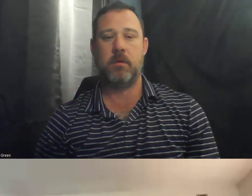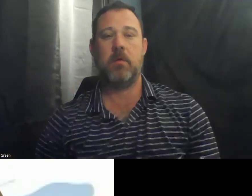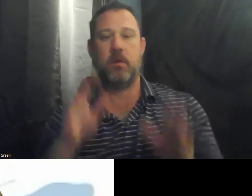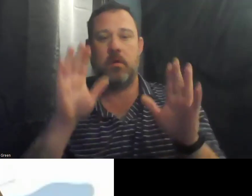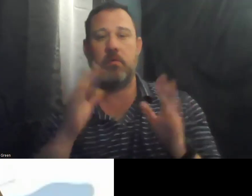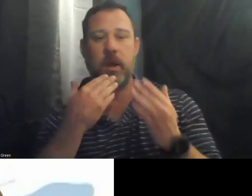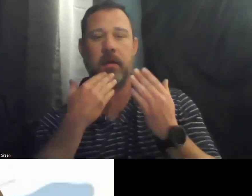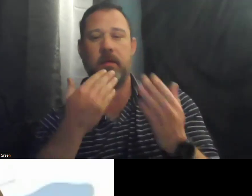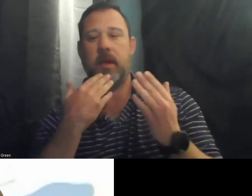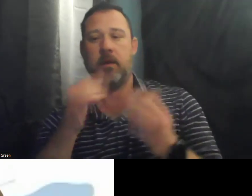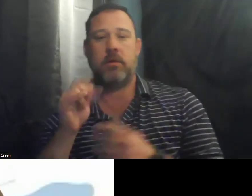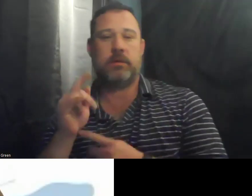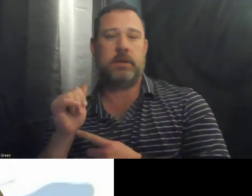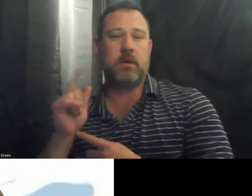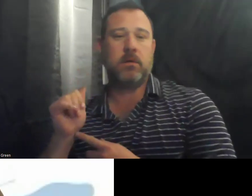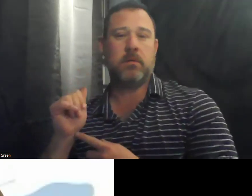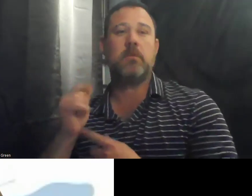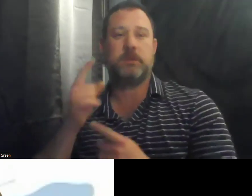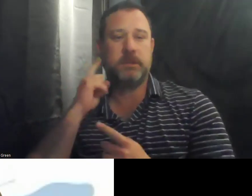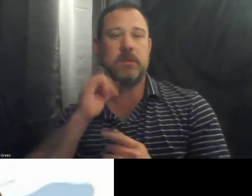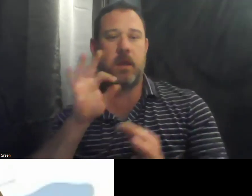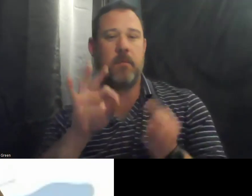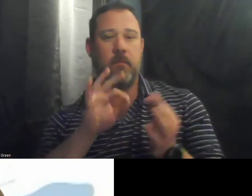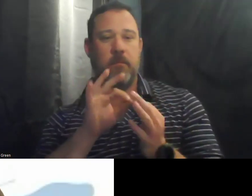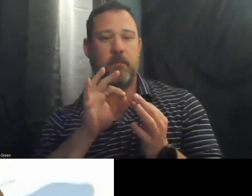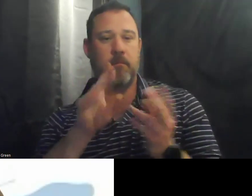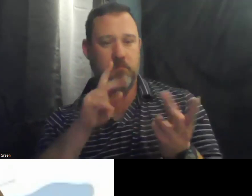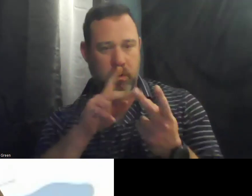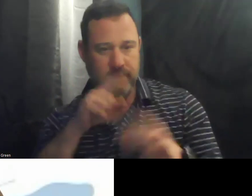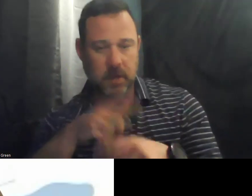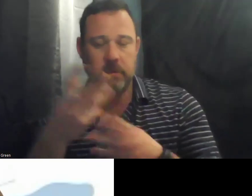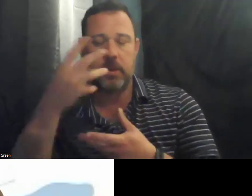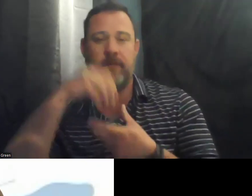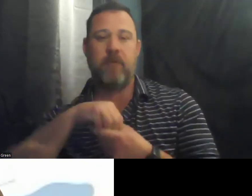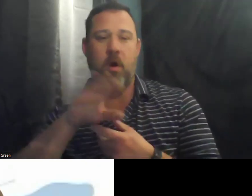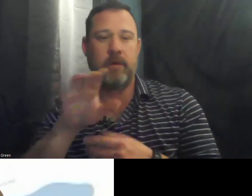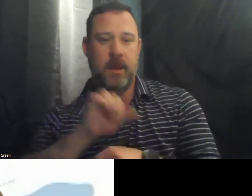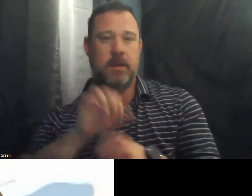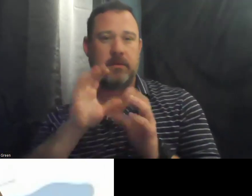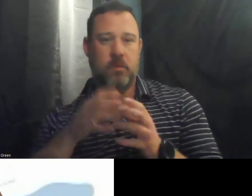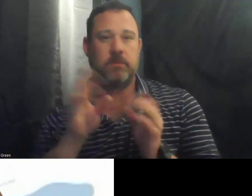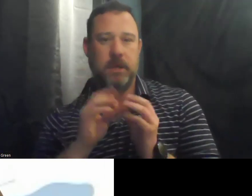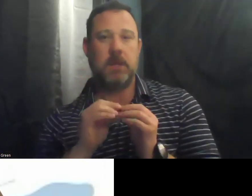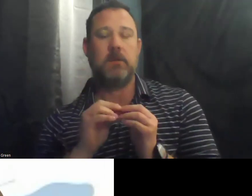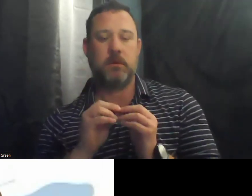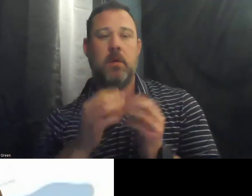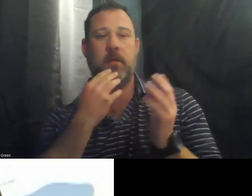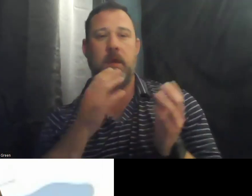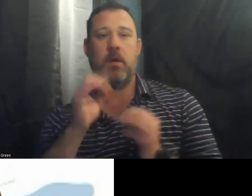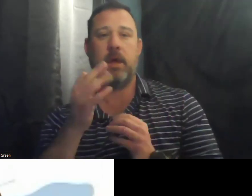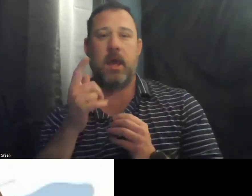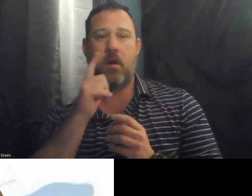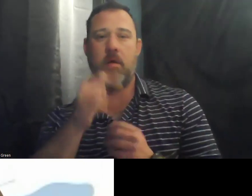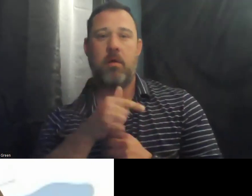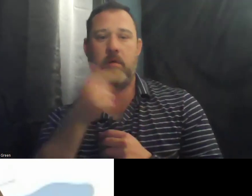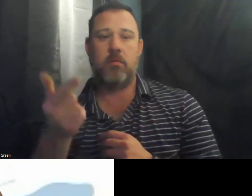Great, thank you so much, Adina. It sounds like perfect timing for that, for people to get involved in that task force meeting. Okay, Carol, I think I'm going to turn